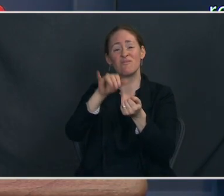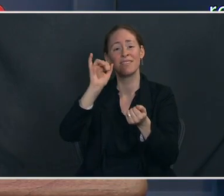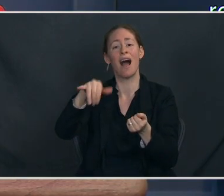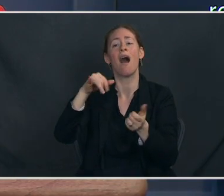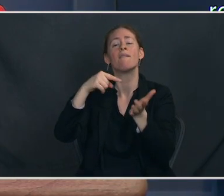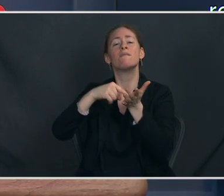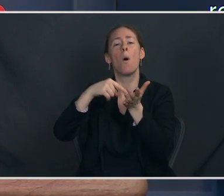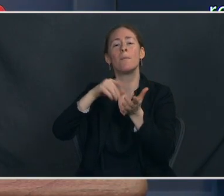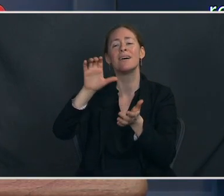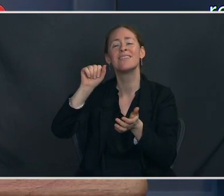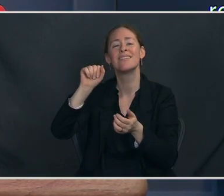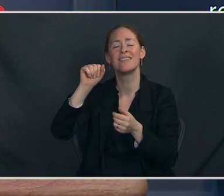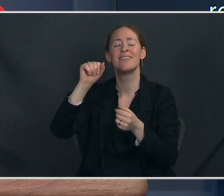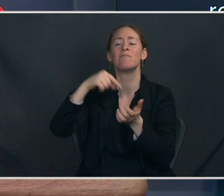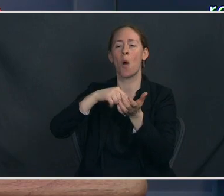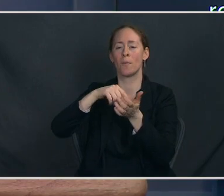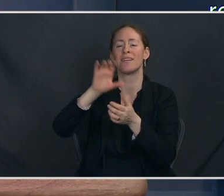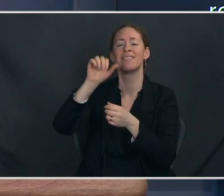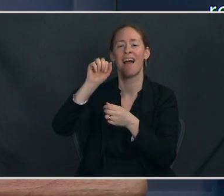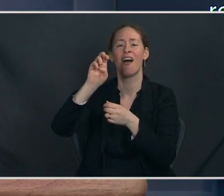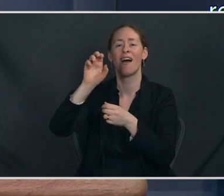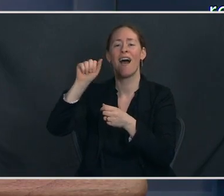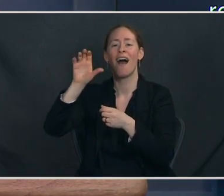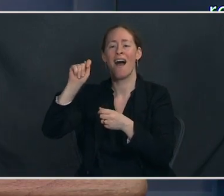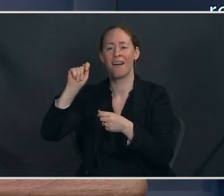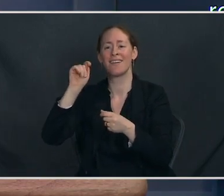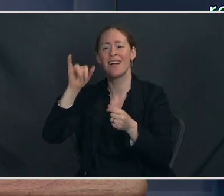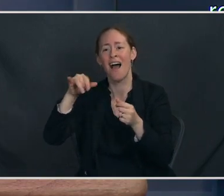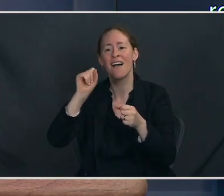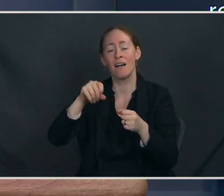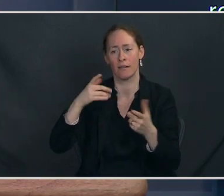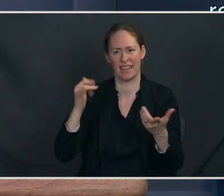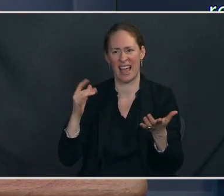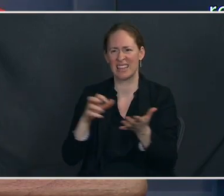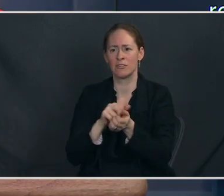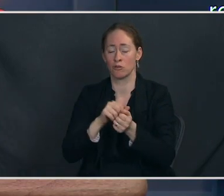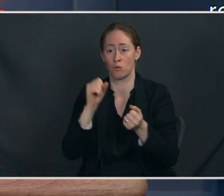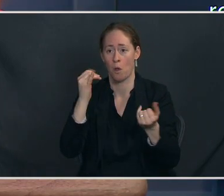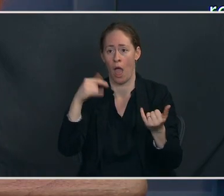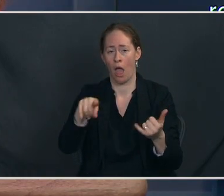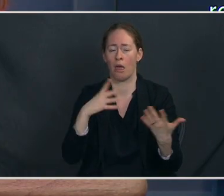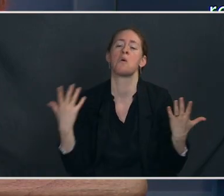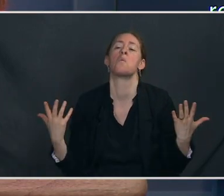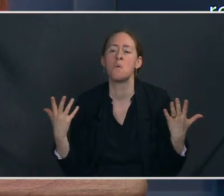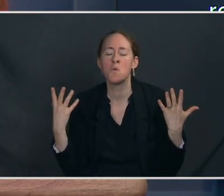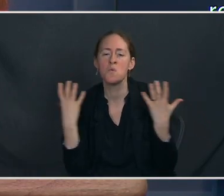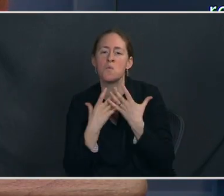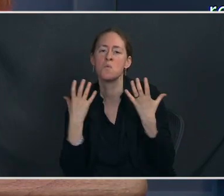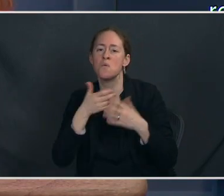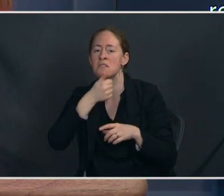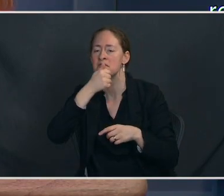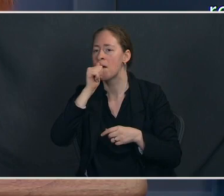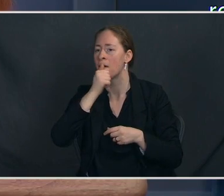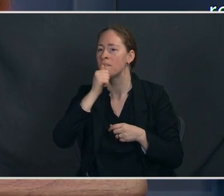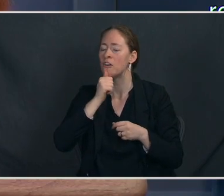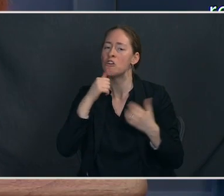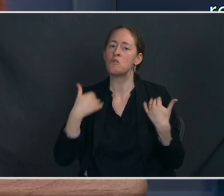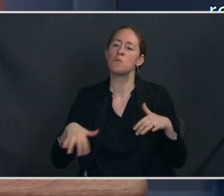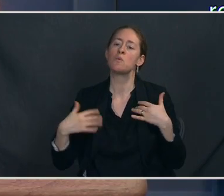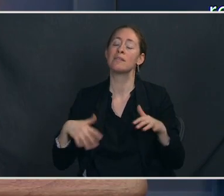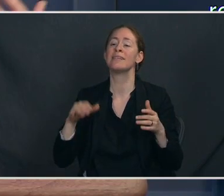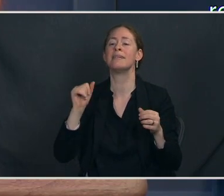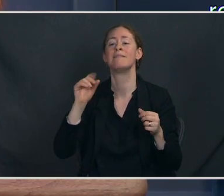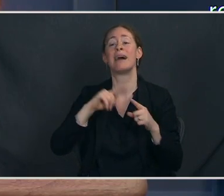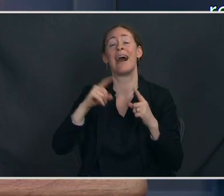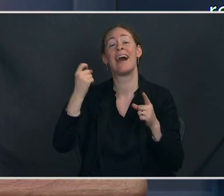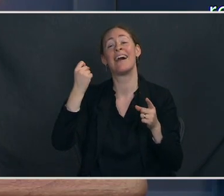certainly didn't help communities of color. So the vaccine, as you all know, has only, we did not have the scientific and medical breakthrough